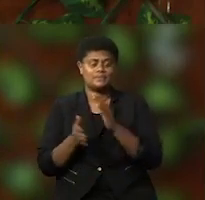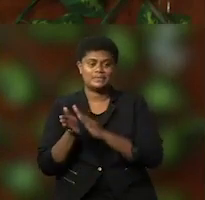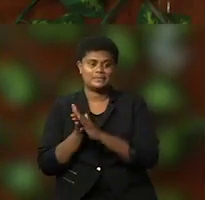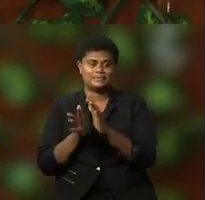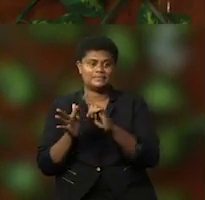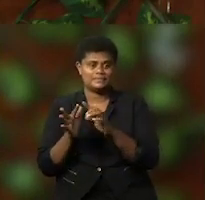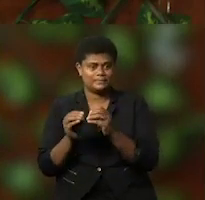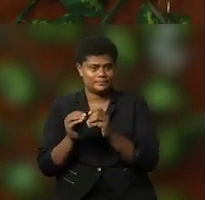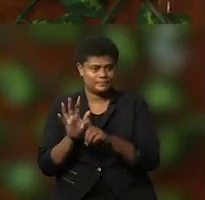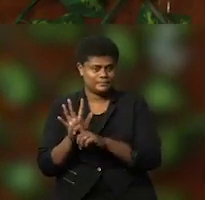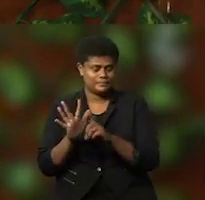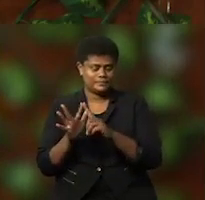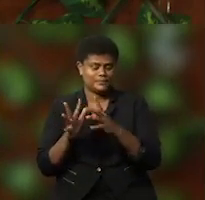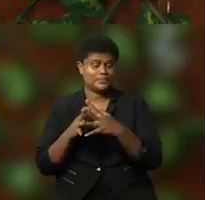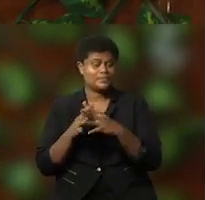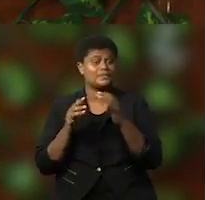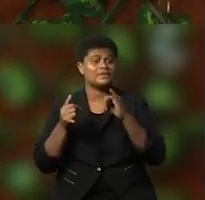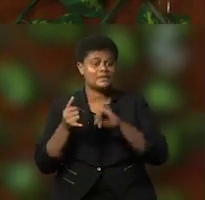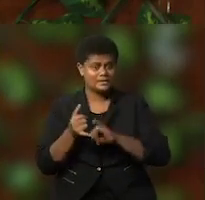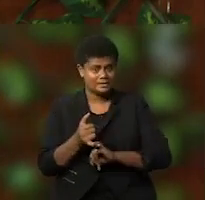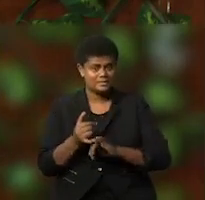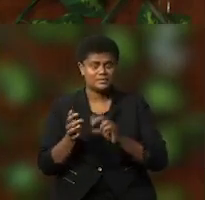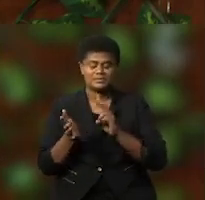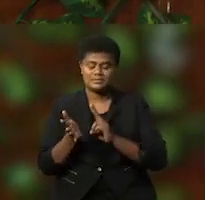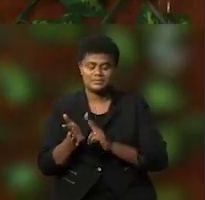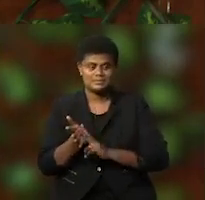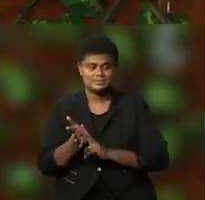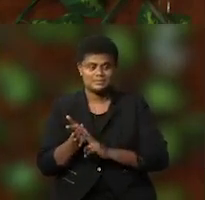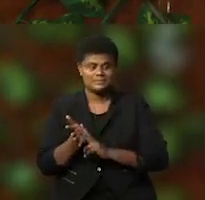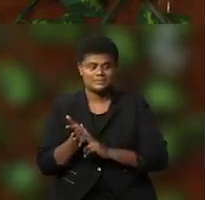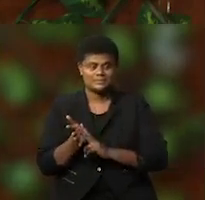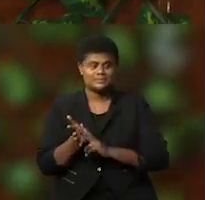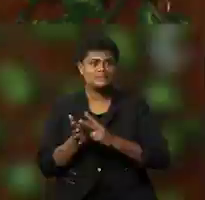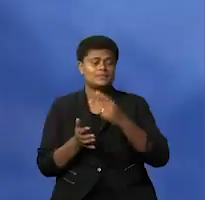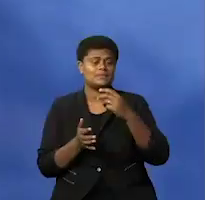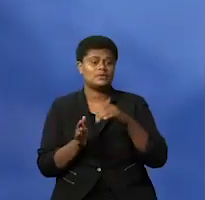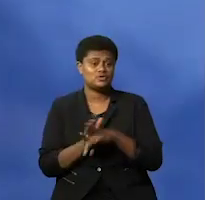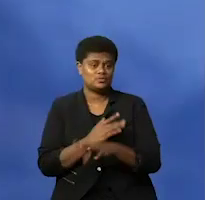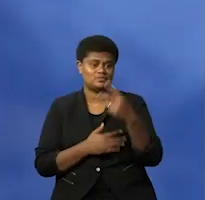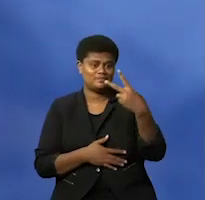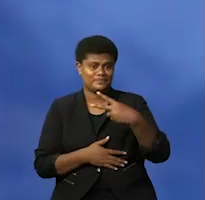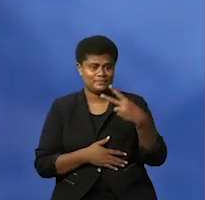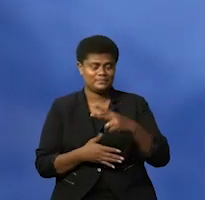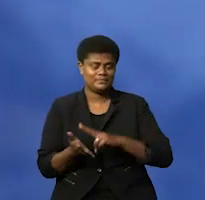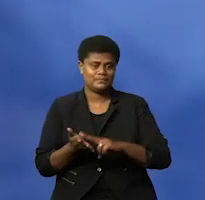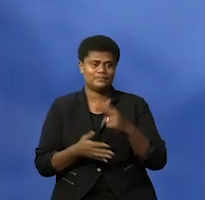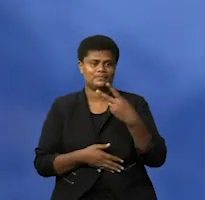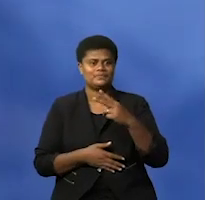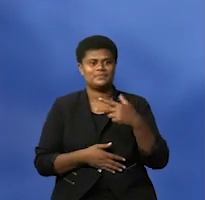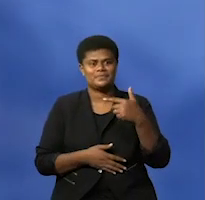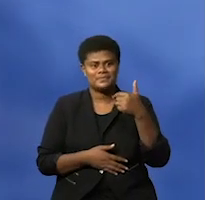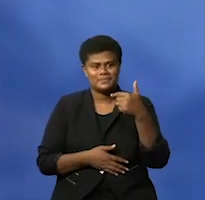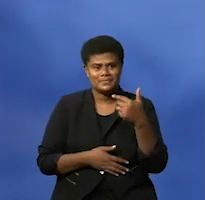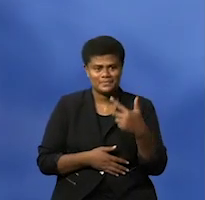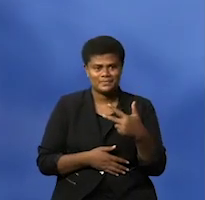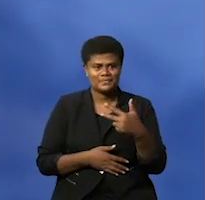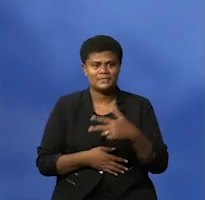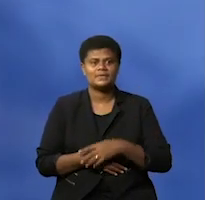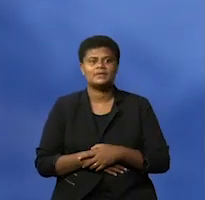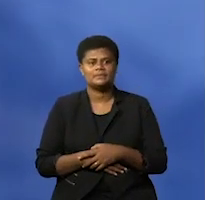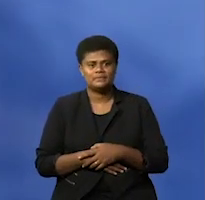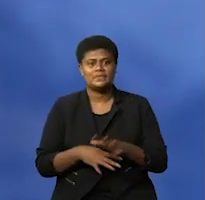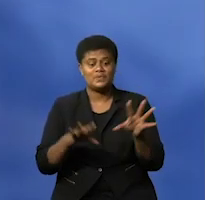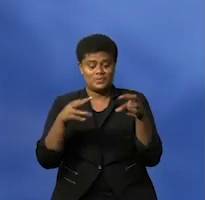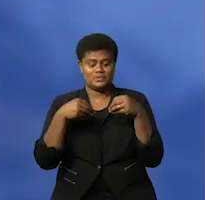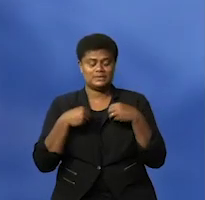Hebrews, chapter 12, verse 28, I'm reading from the New King James Version. Therefore, since we are receiving a kingdom which